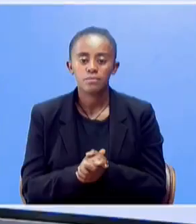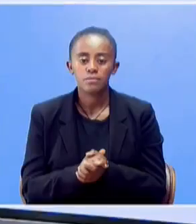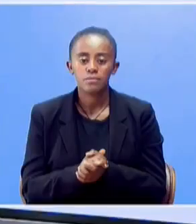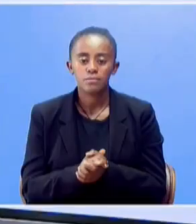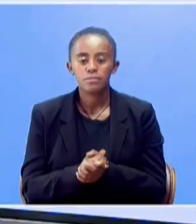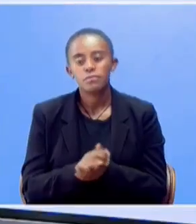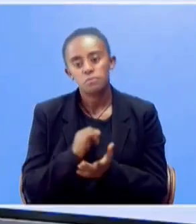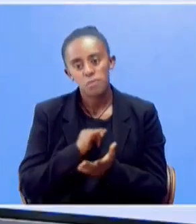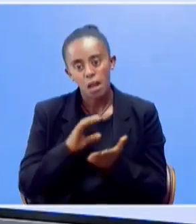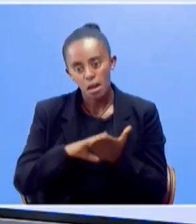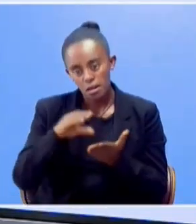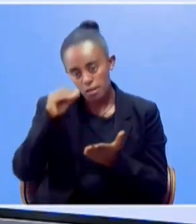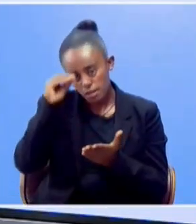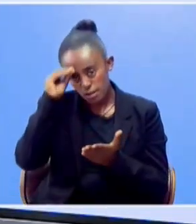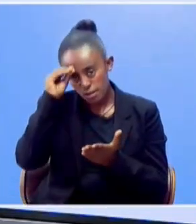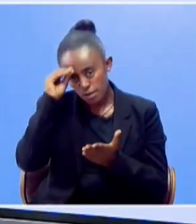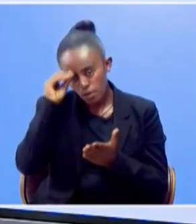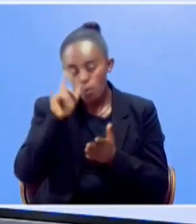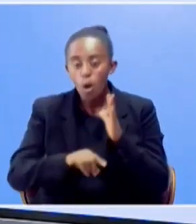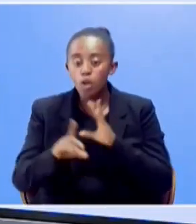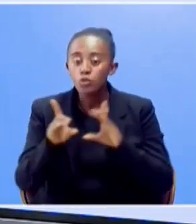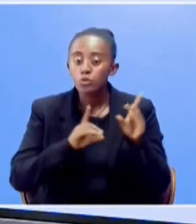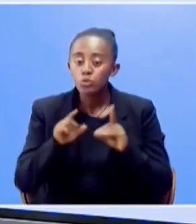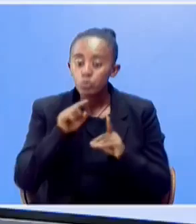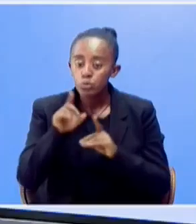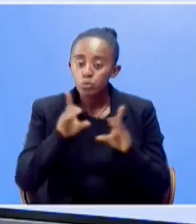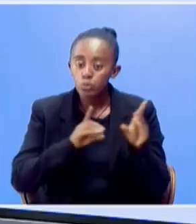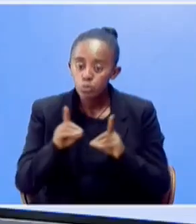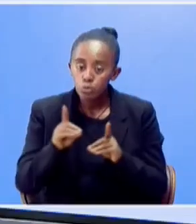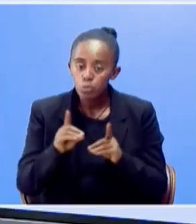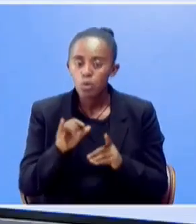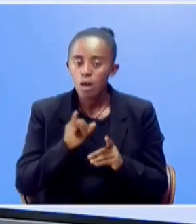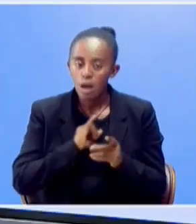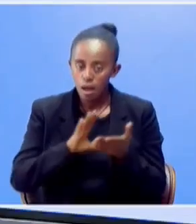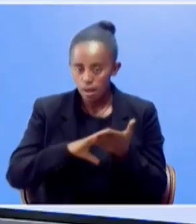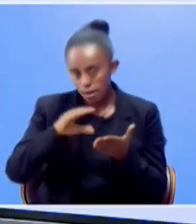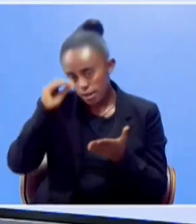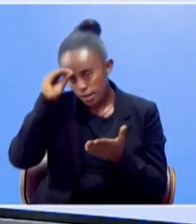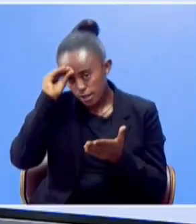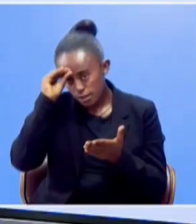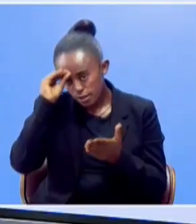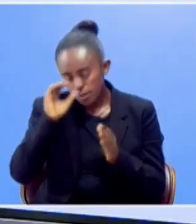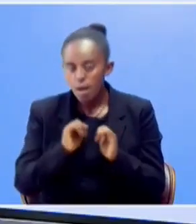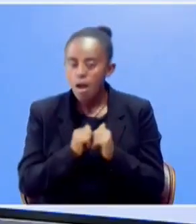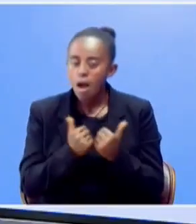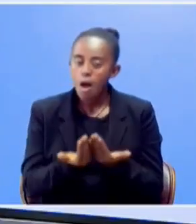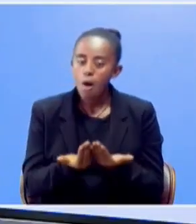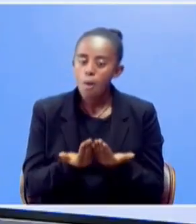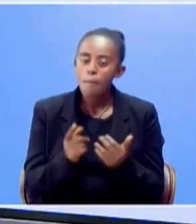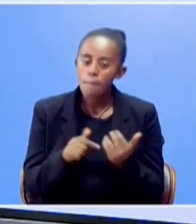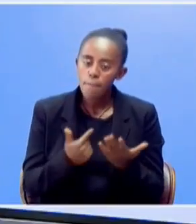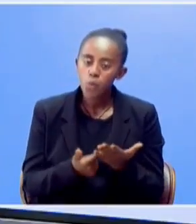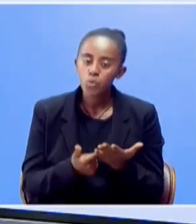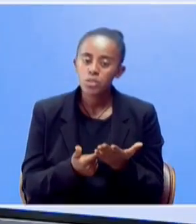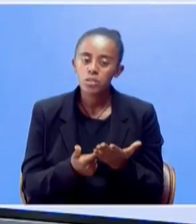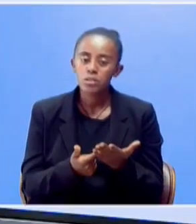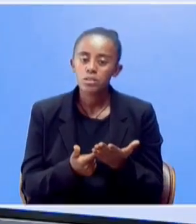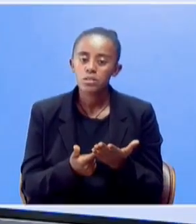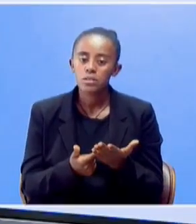Okay. What do you do? I learn. How